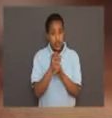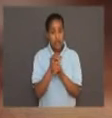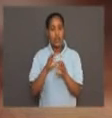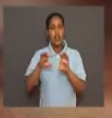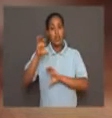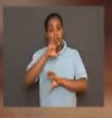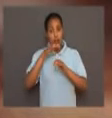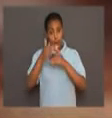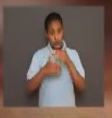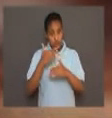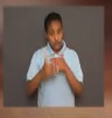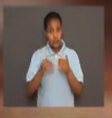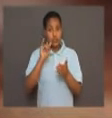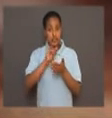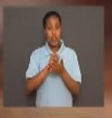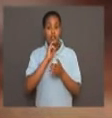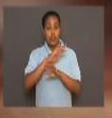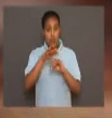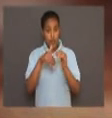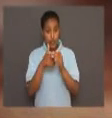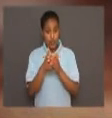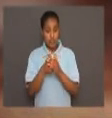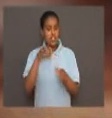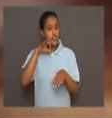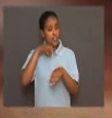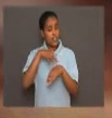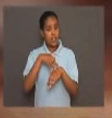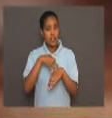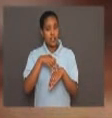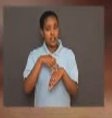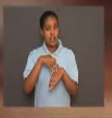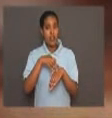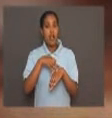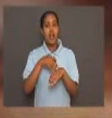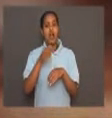chemical processes that involve the fixation of